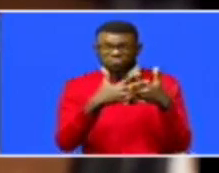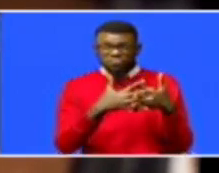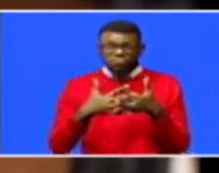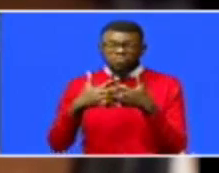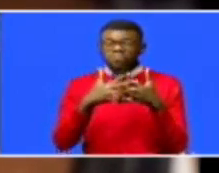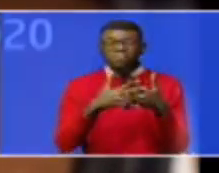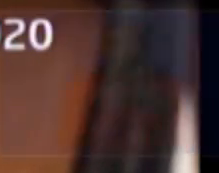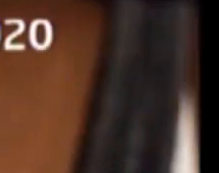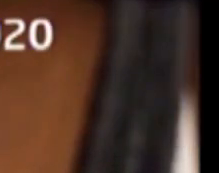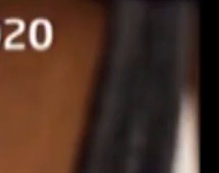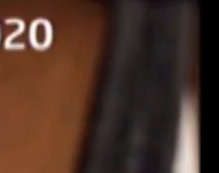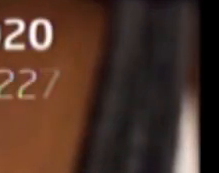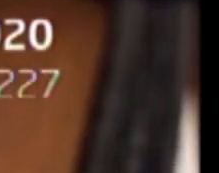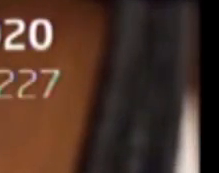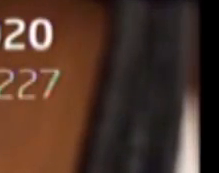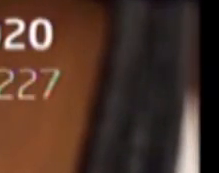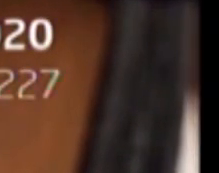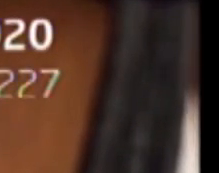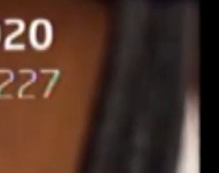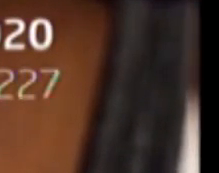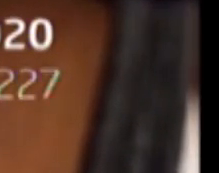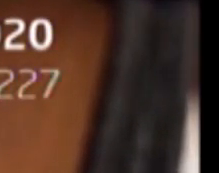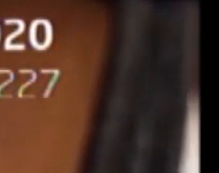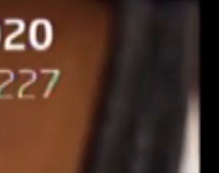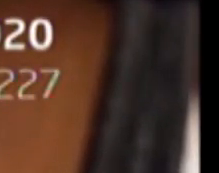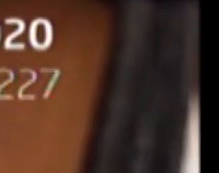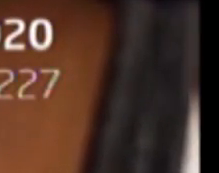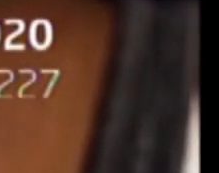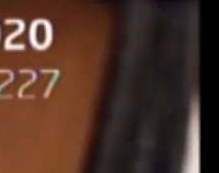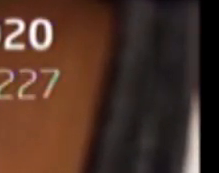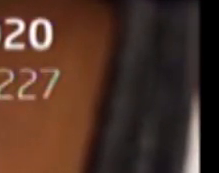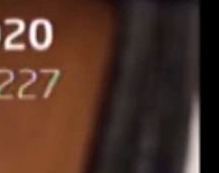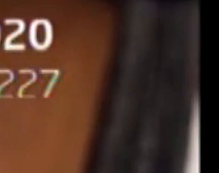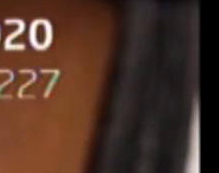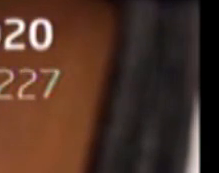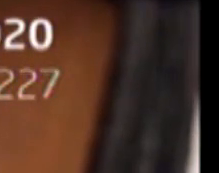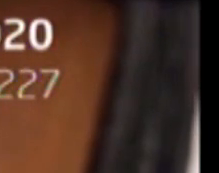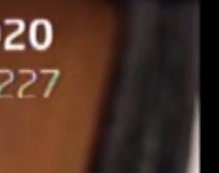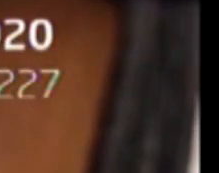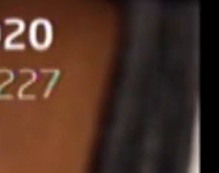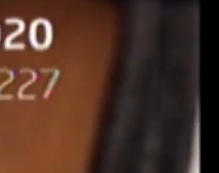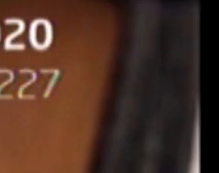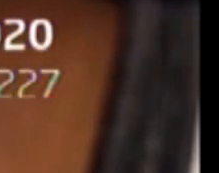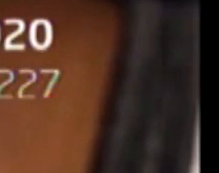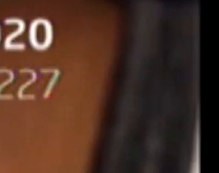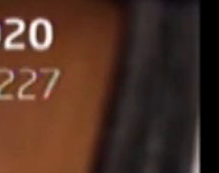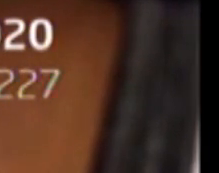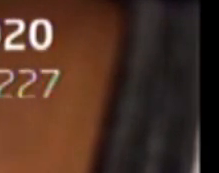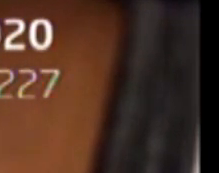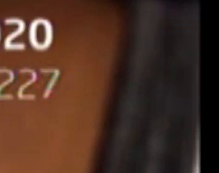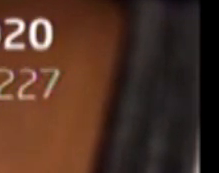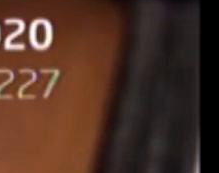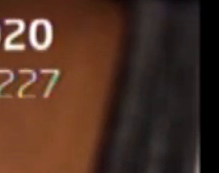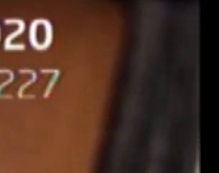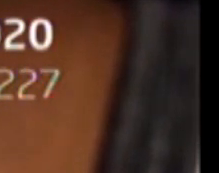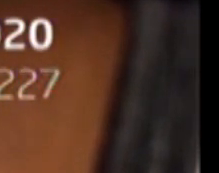Report 2020, the Kenyan government reported 853 victims of human trafficking, 275 among